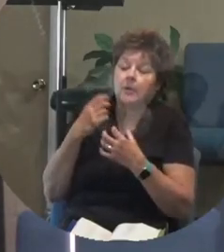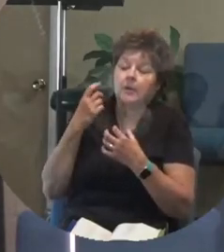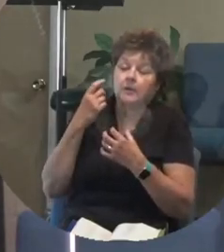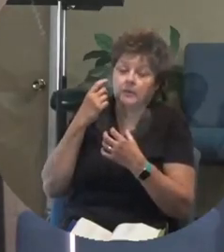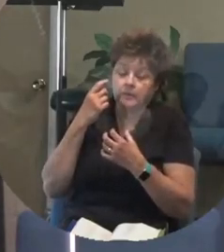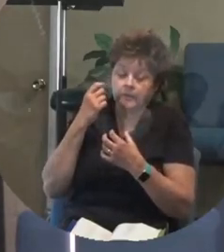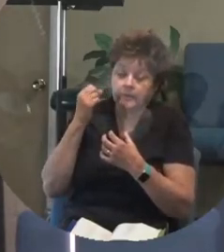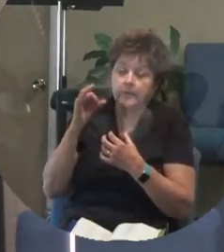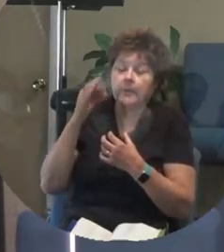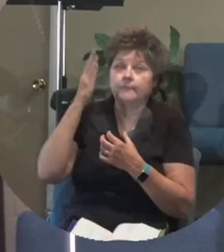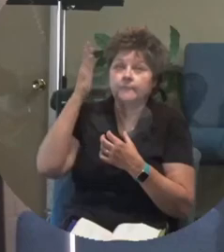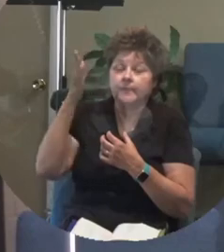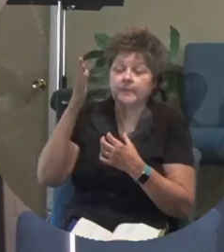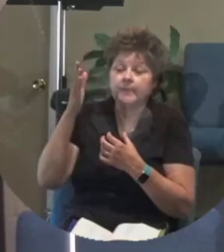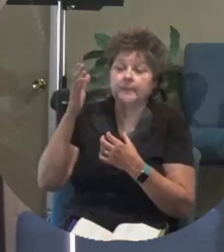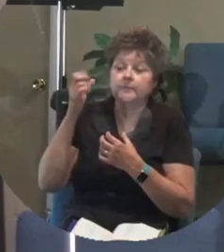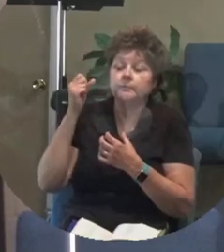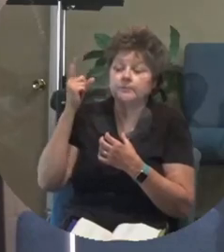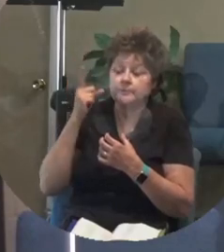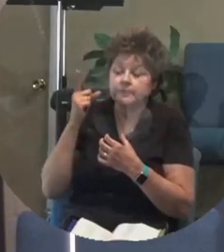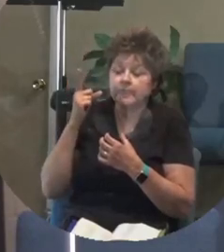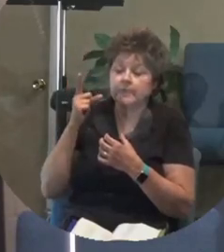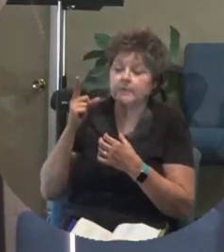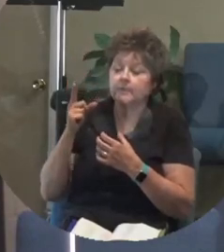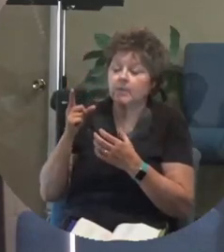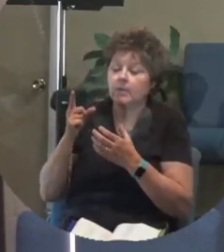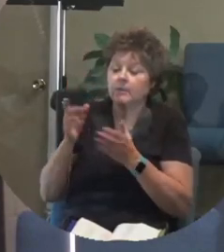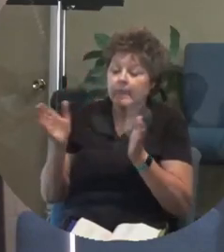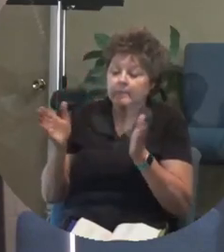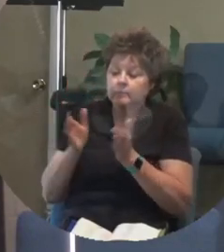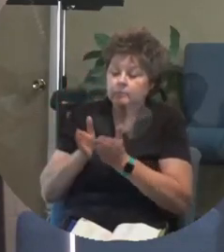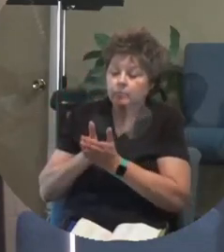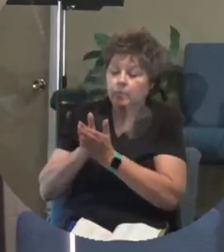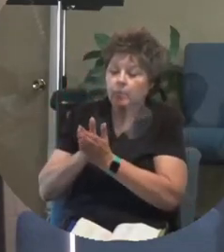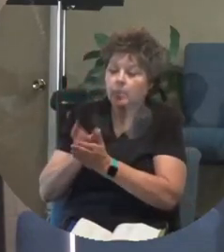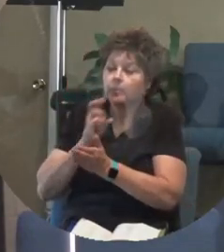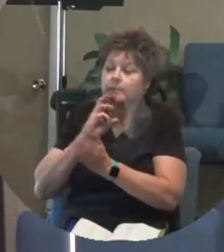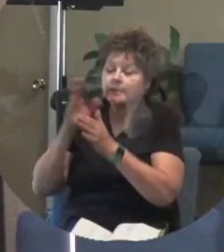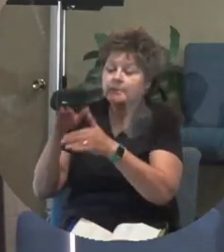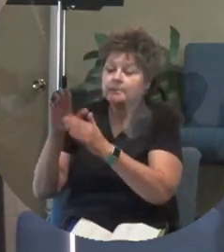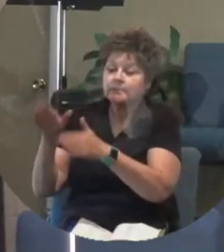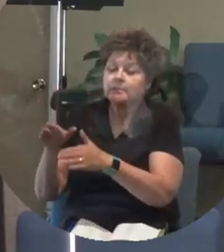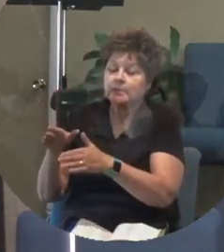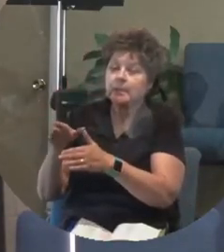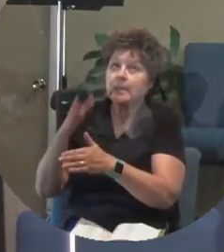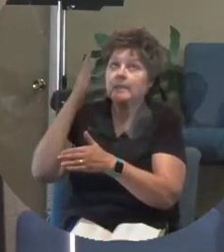recognize that out in the middle of that ocean on that little boat, I control everything.